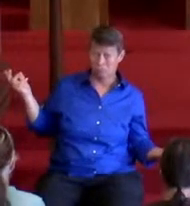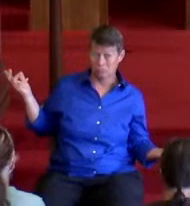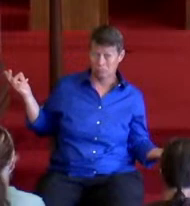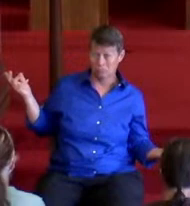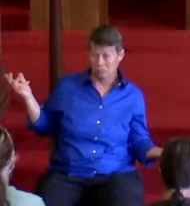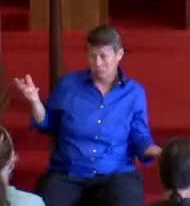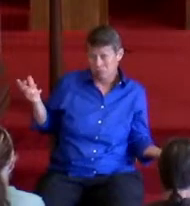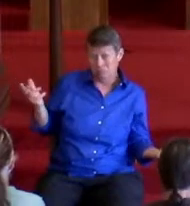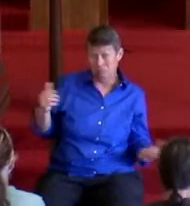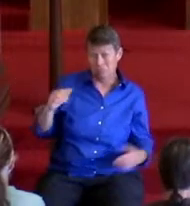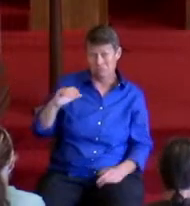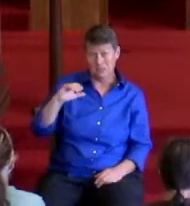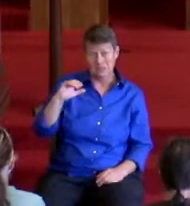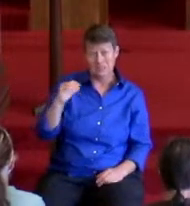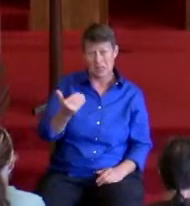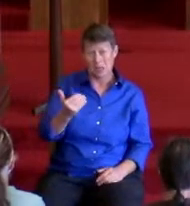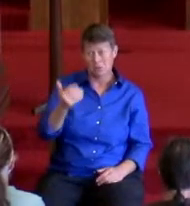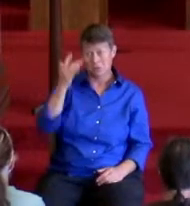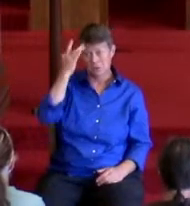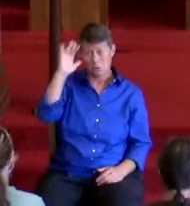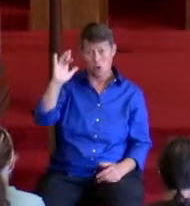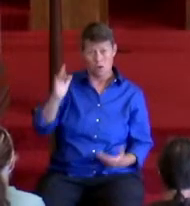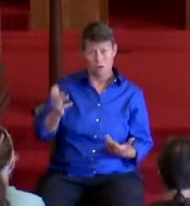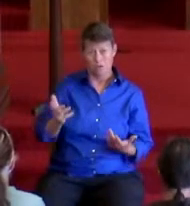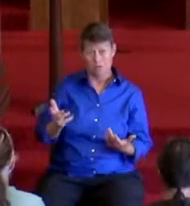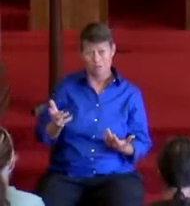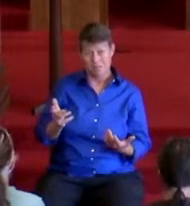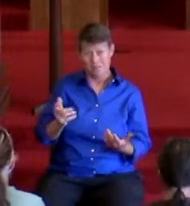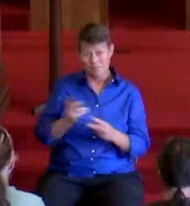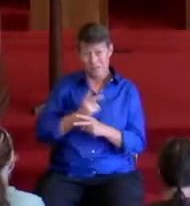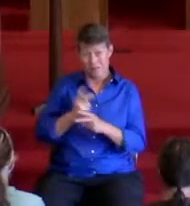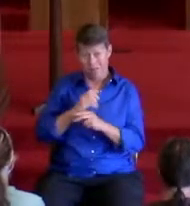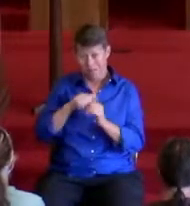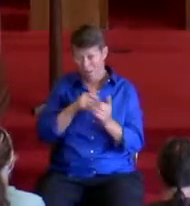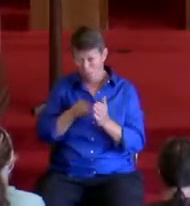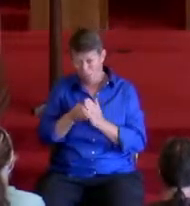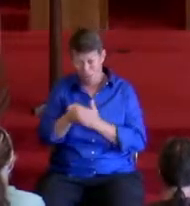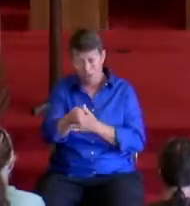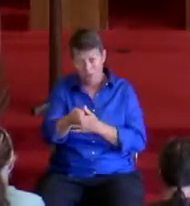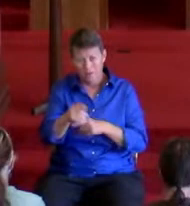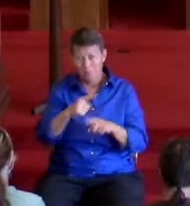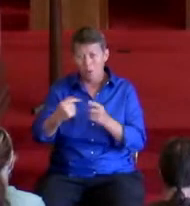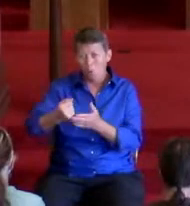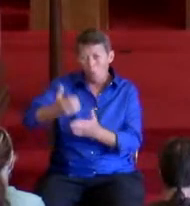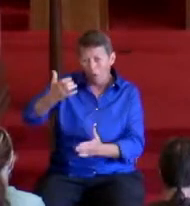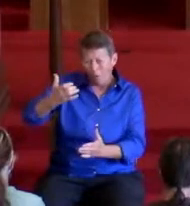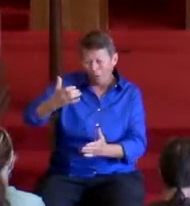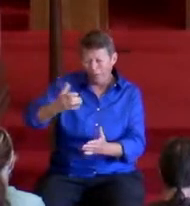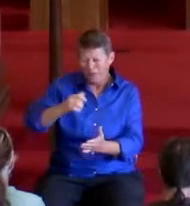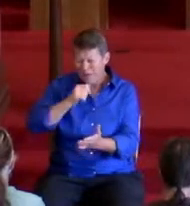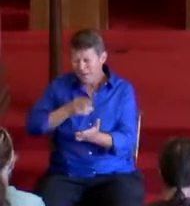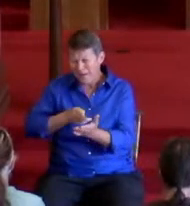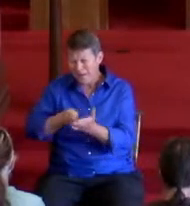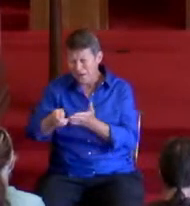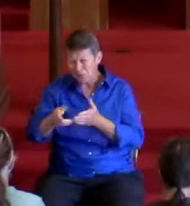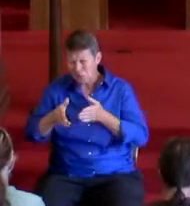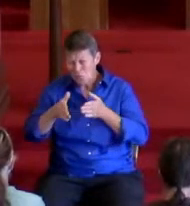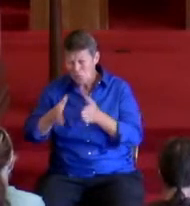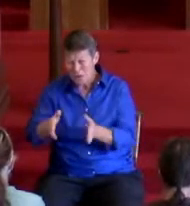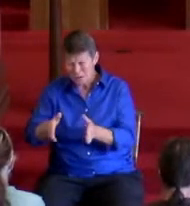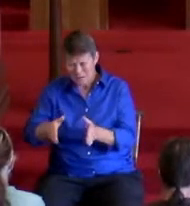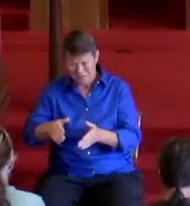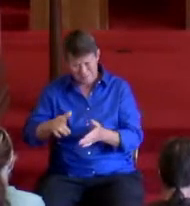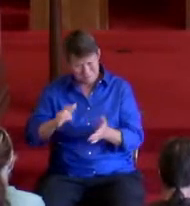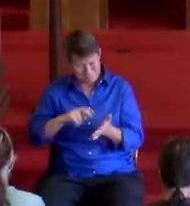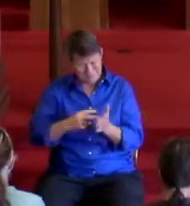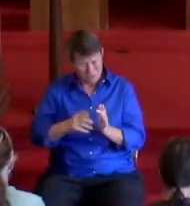I mean, that seems like a pretty smart thing to do. But it's wealth gained by dishonest means. And you mean Jesus